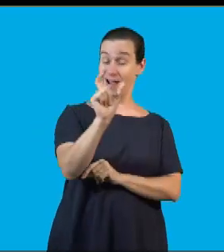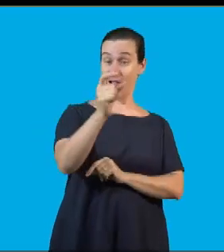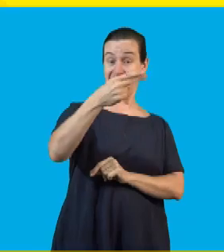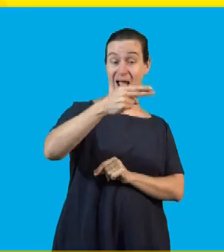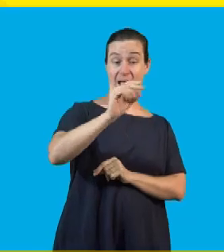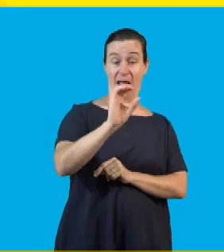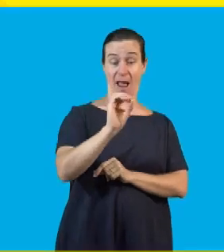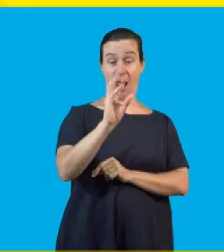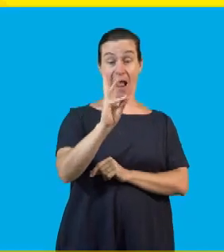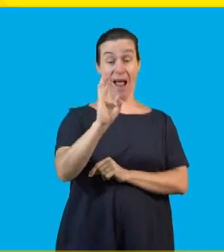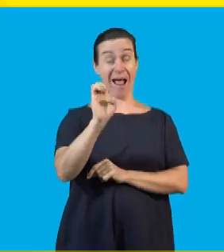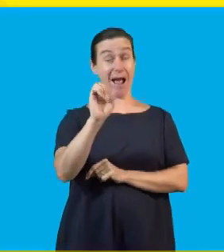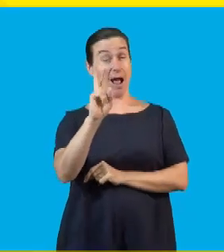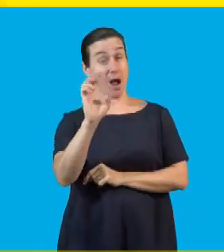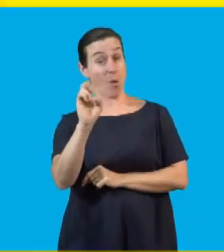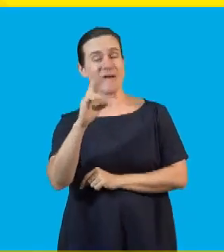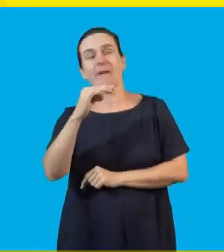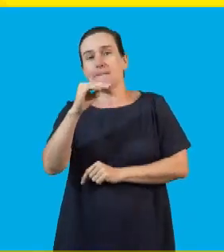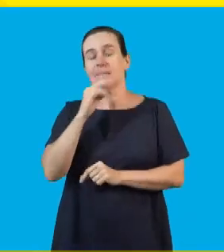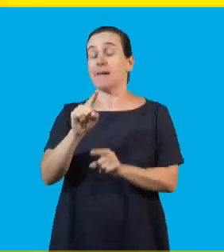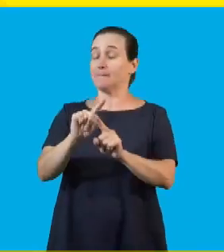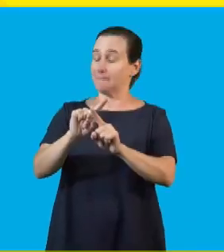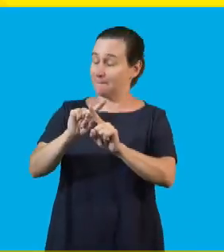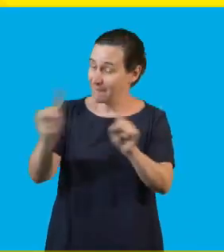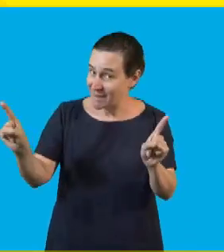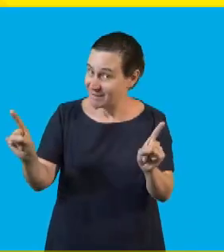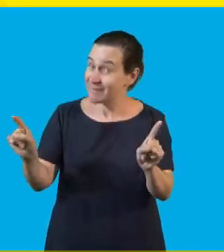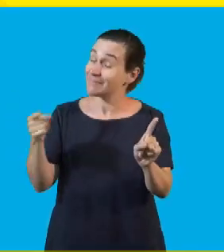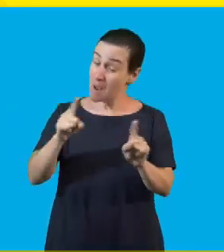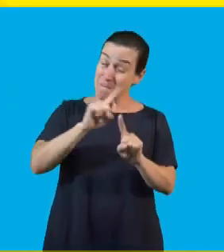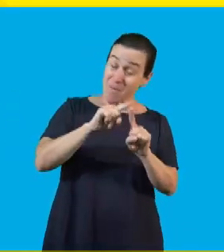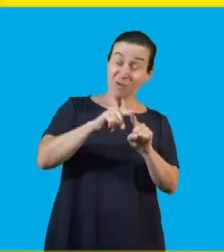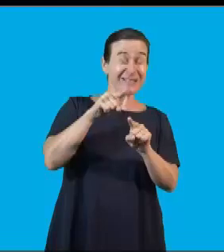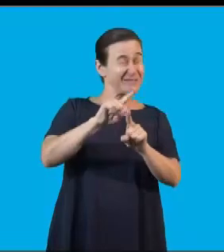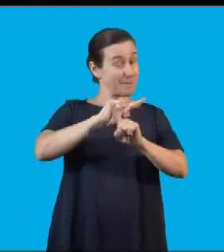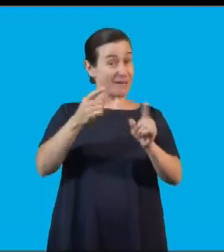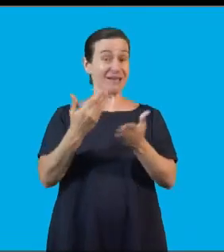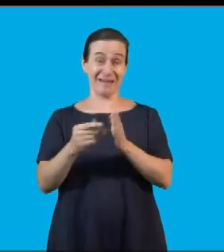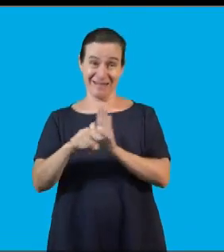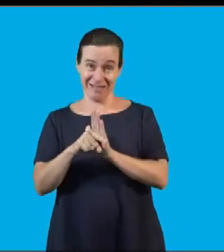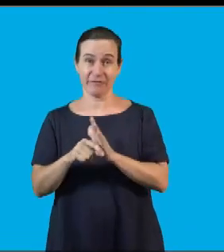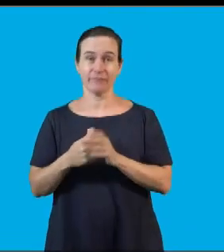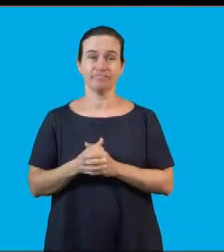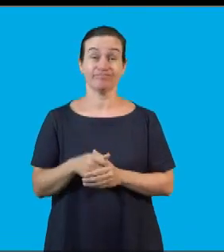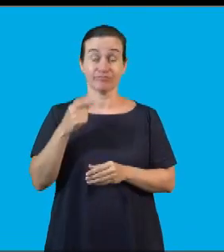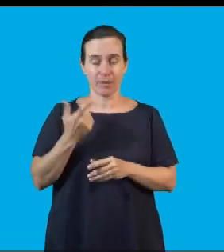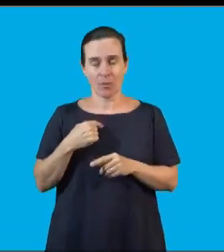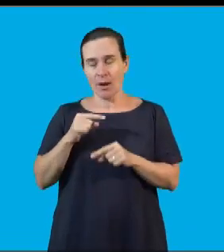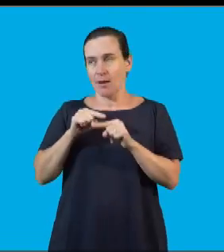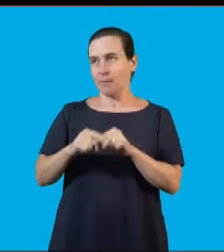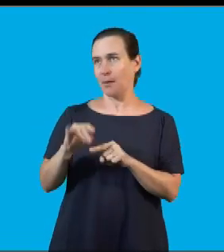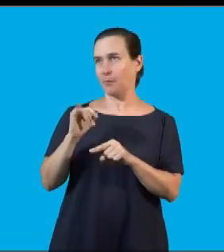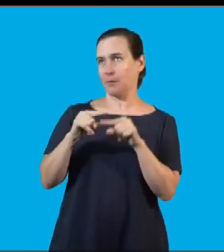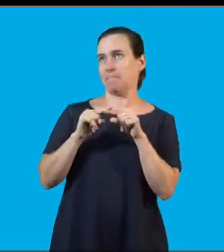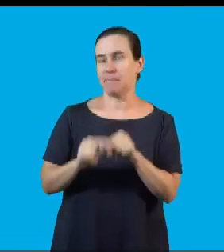this again sounds alarm bells because I know that a contrast is coming. The reliance on technology raises